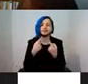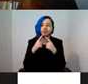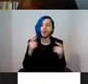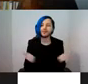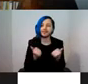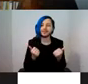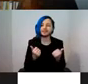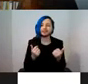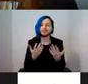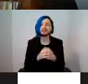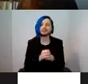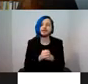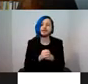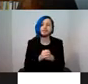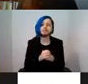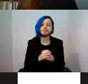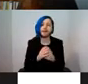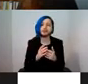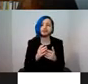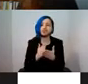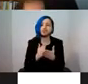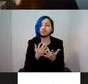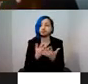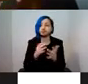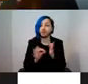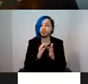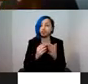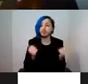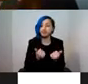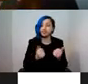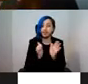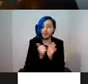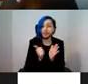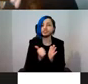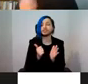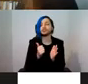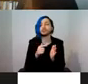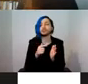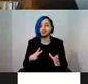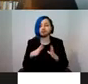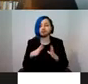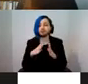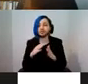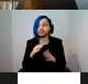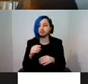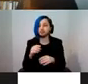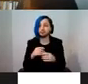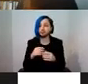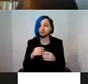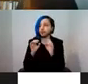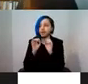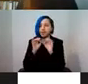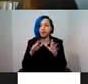amount of the project actually published and ready for people to kind of share with us.